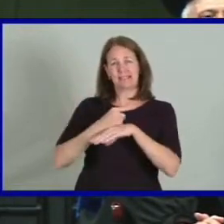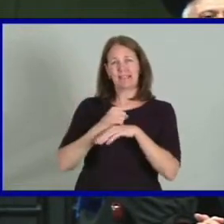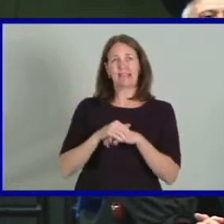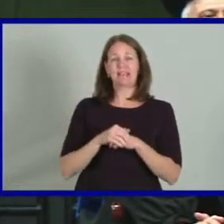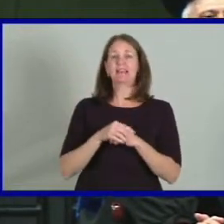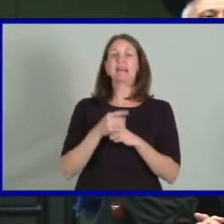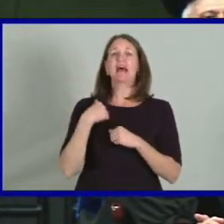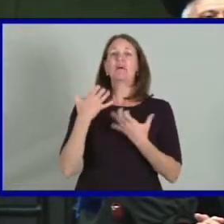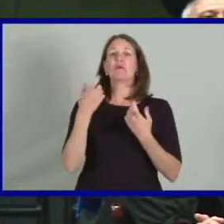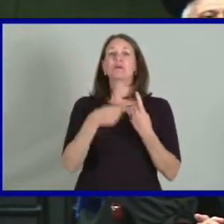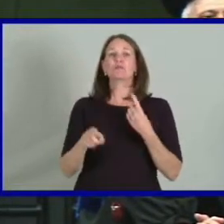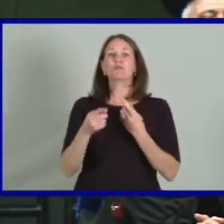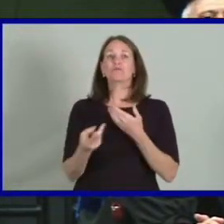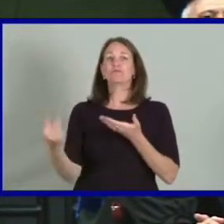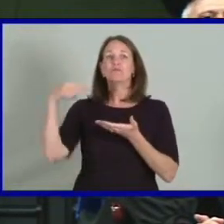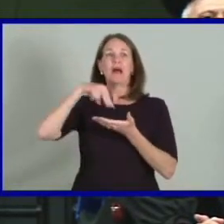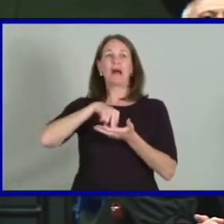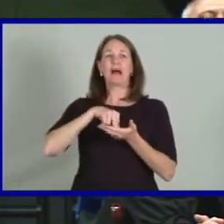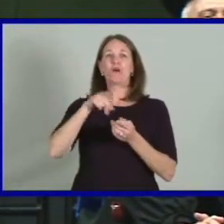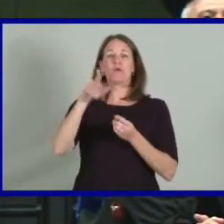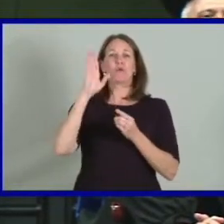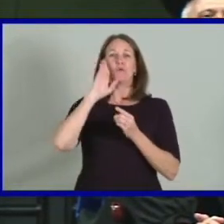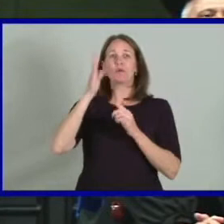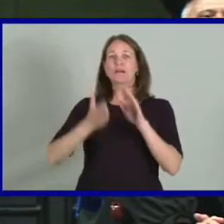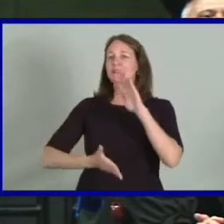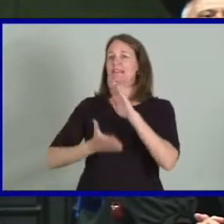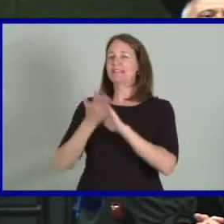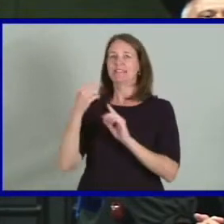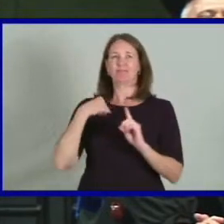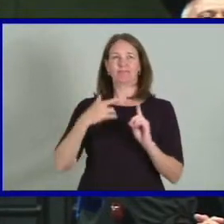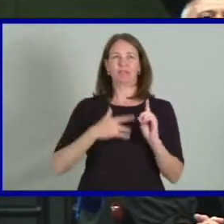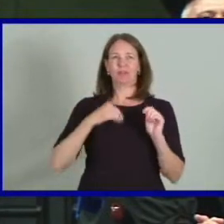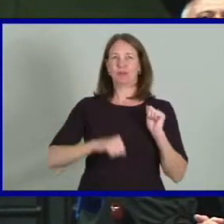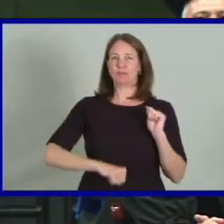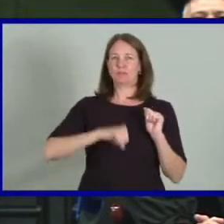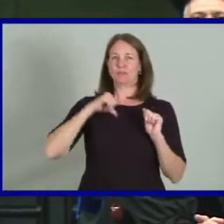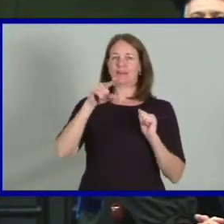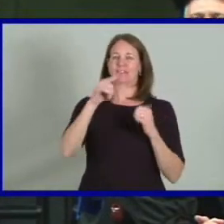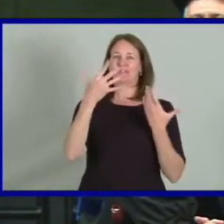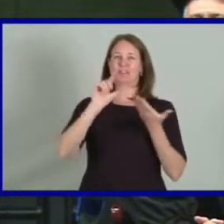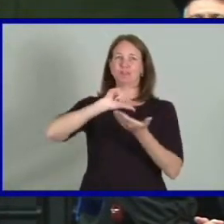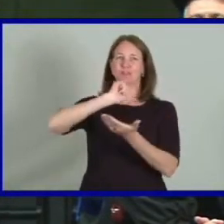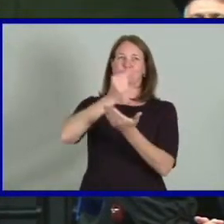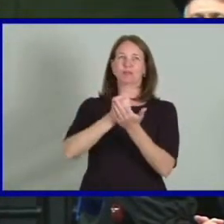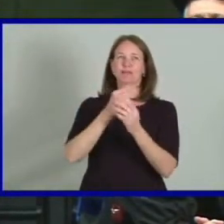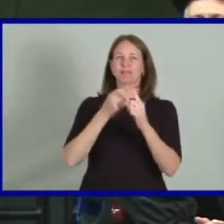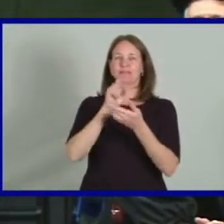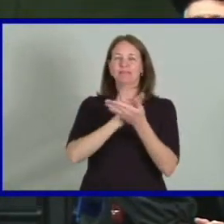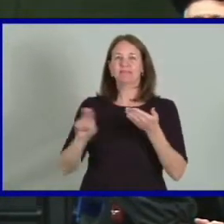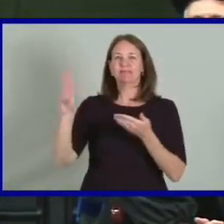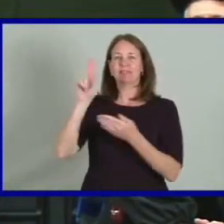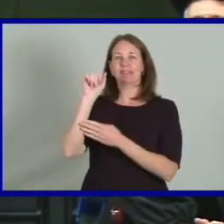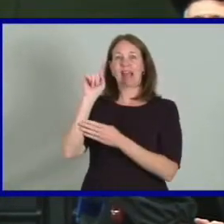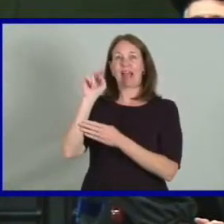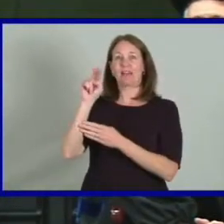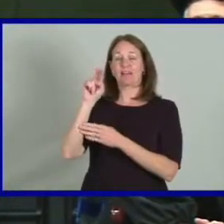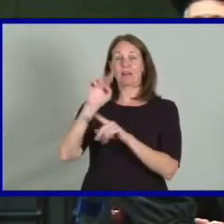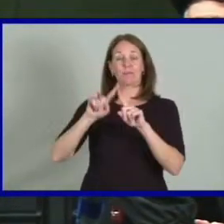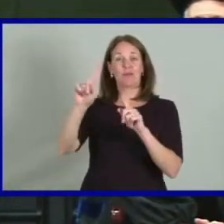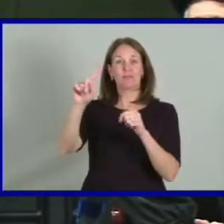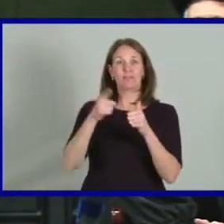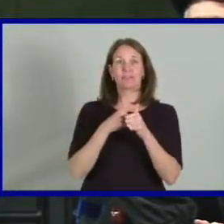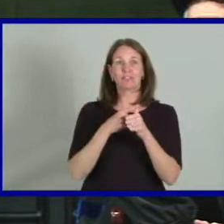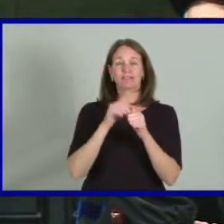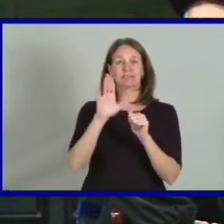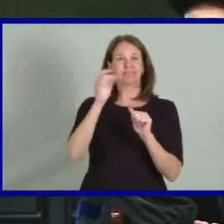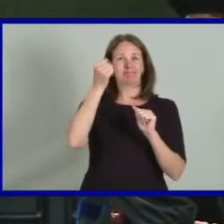from your seat and walk out of this stadium a proud graduate of the University of Akron. Before you do, know that